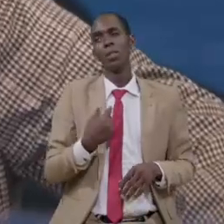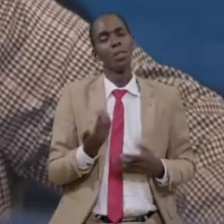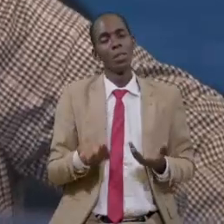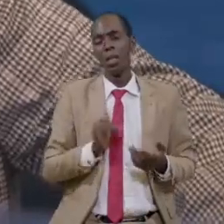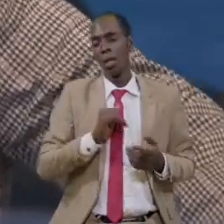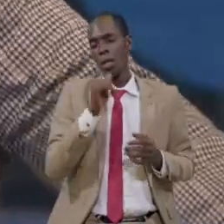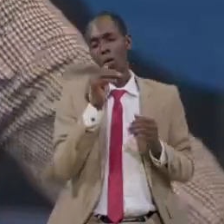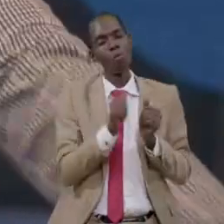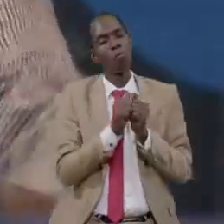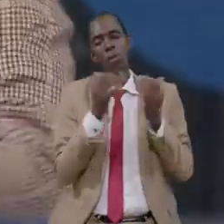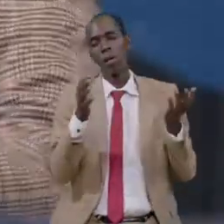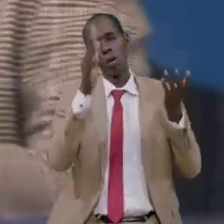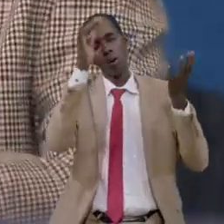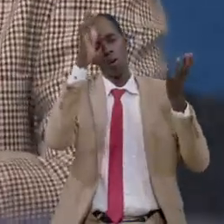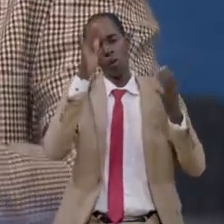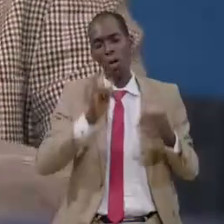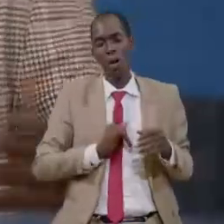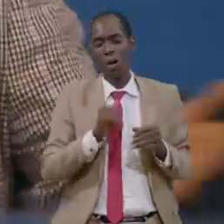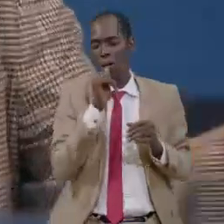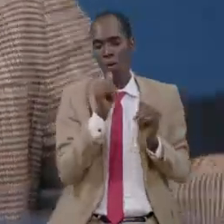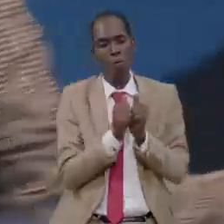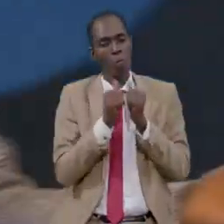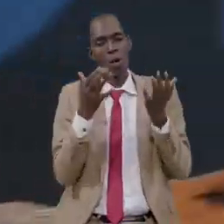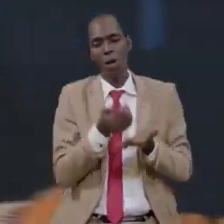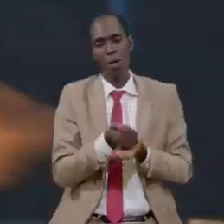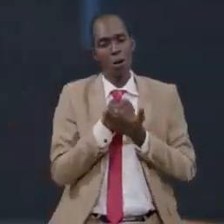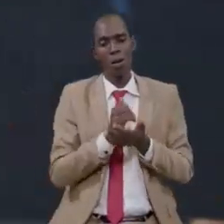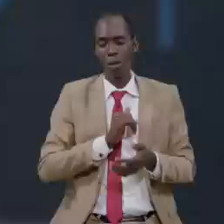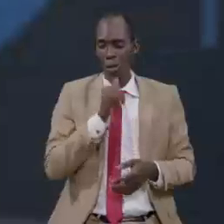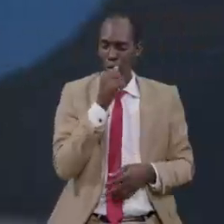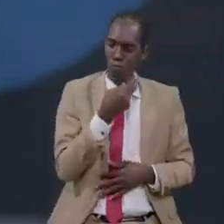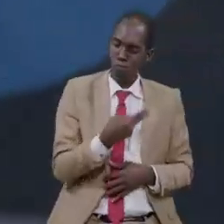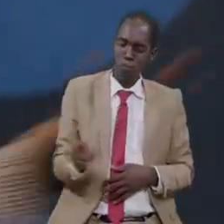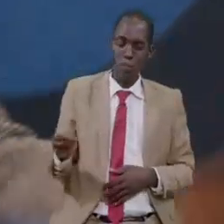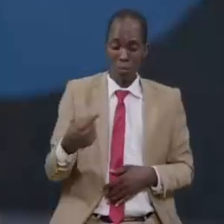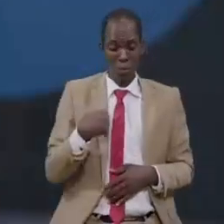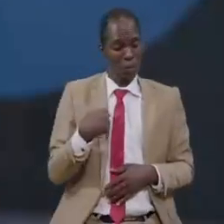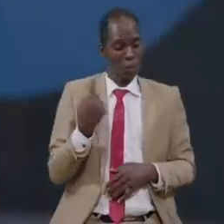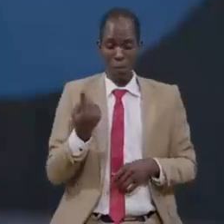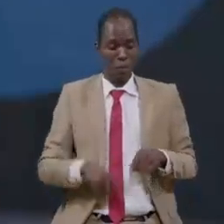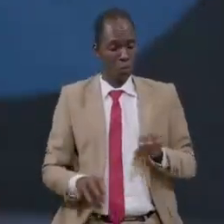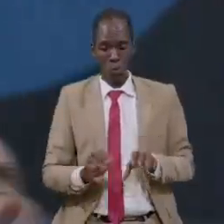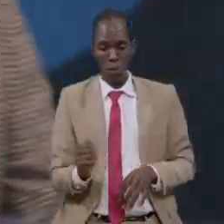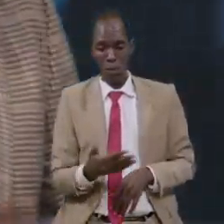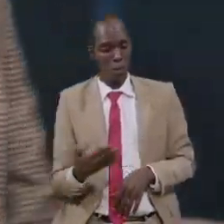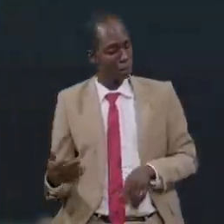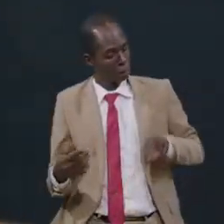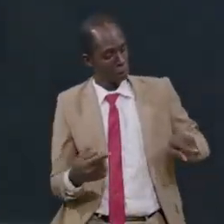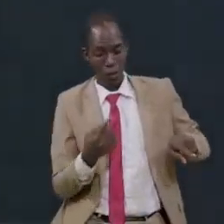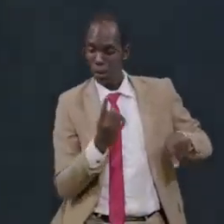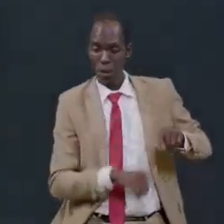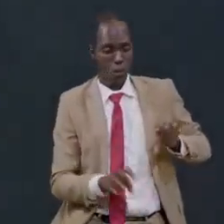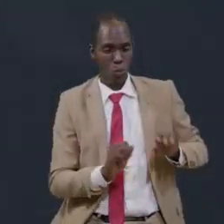helpless, I can do nothing, he can do nothing, there is no help